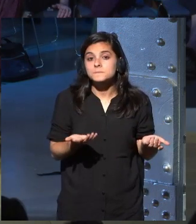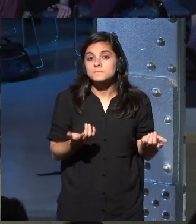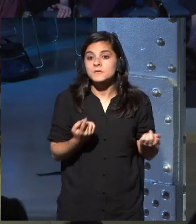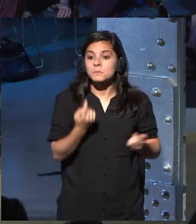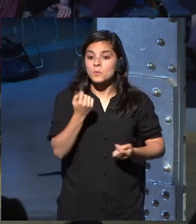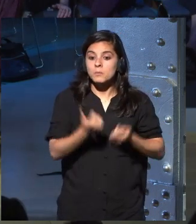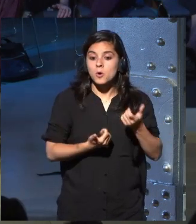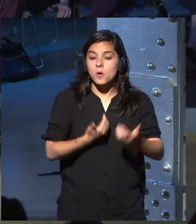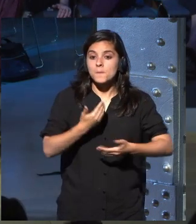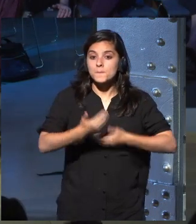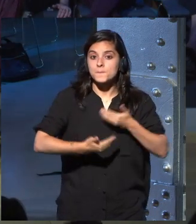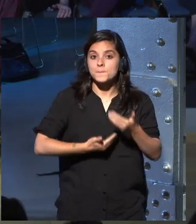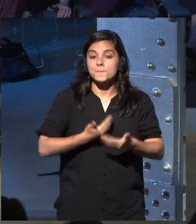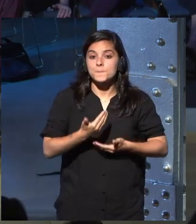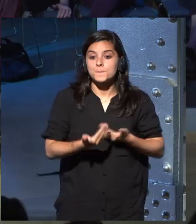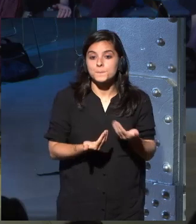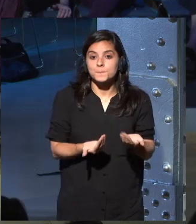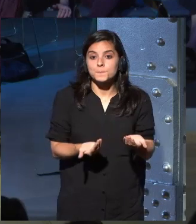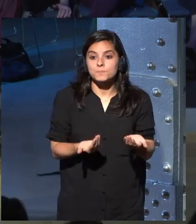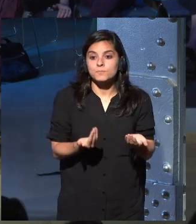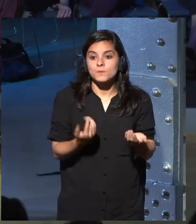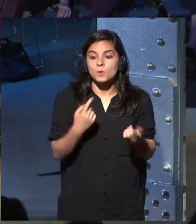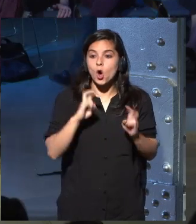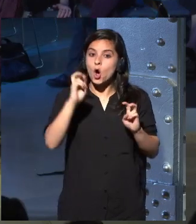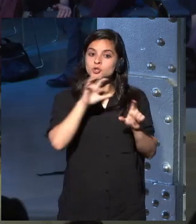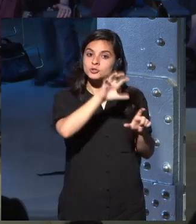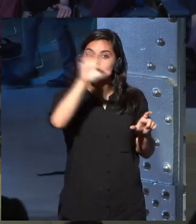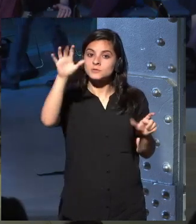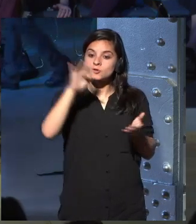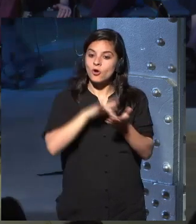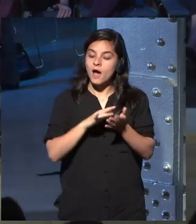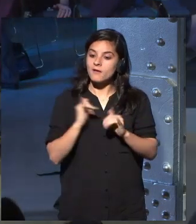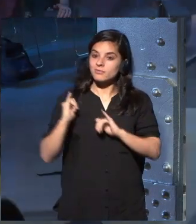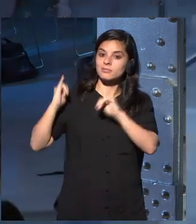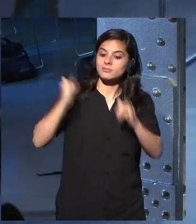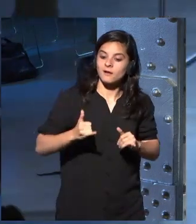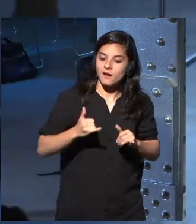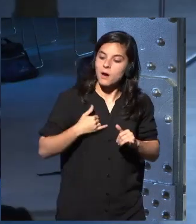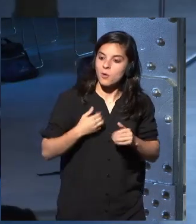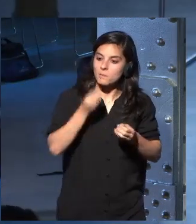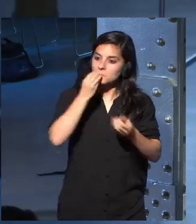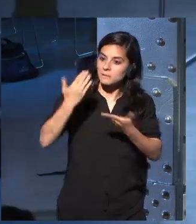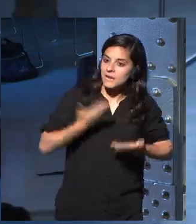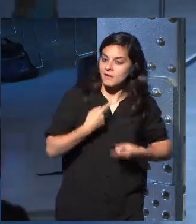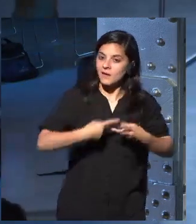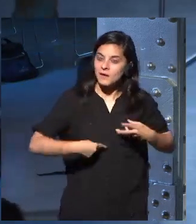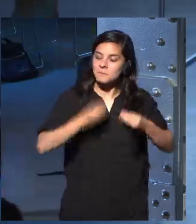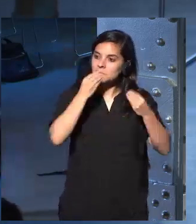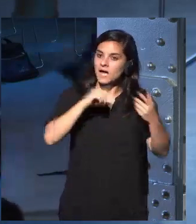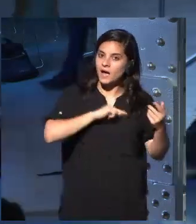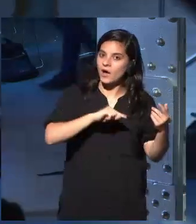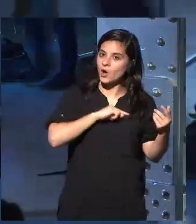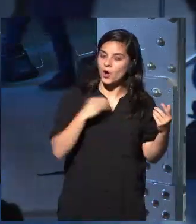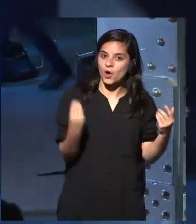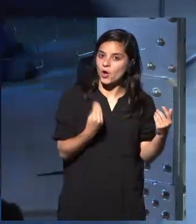elsewhere in the world. He works closely with his translators. He begins to think of himself as an